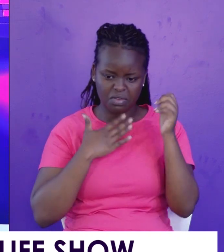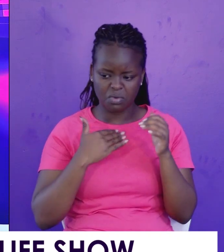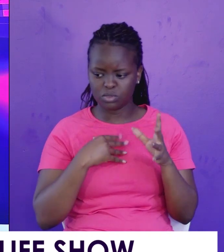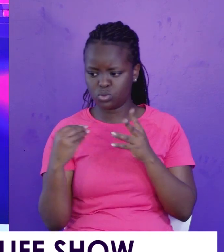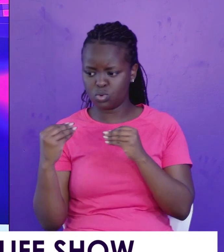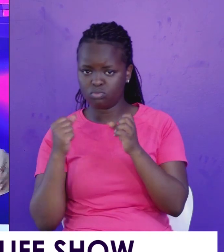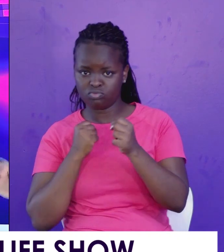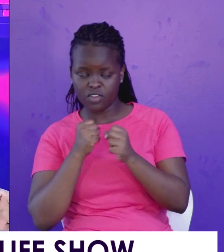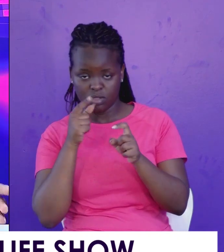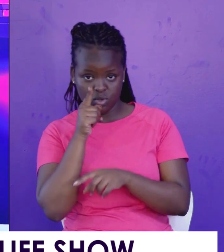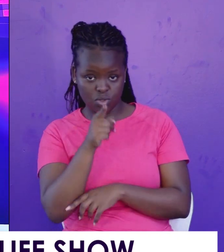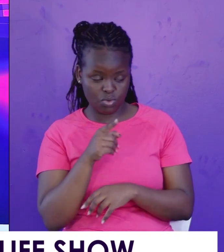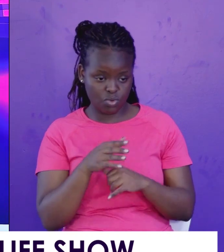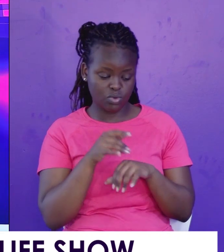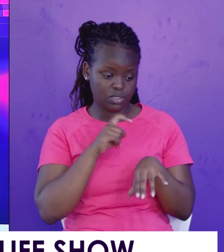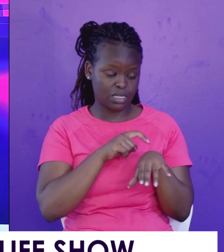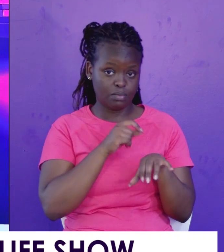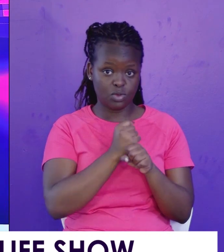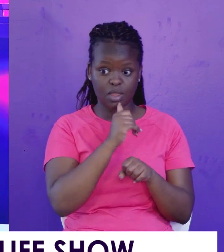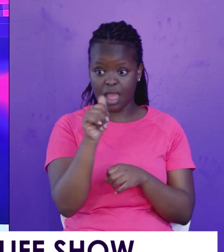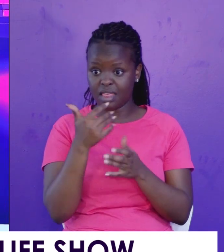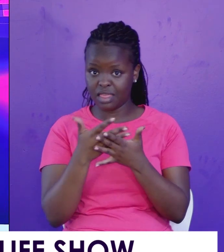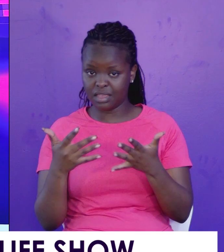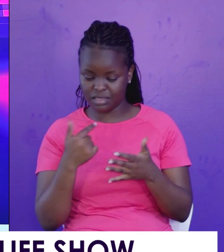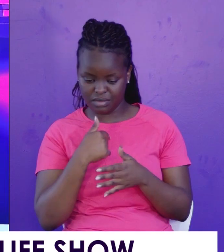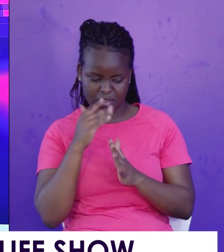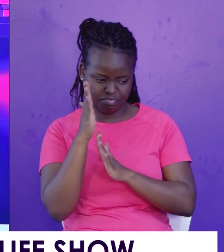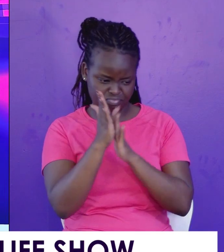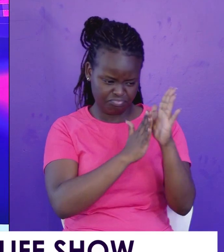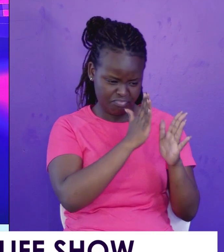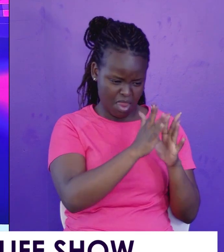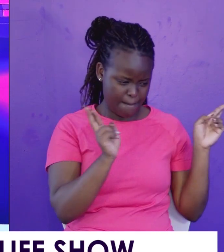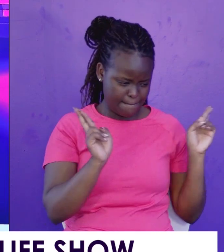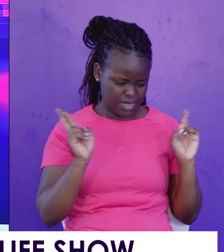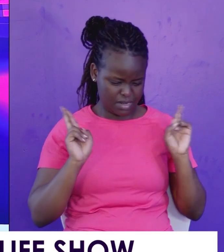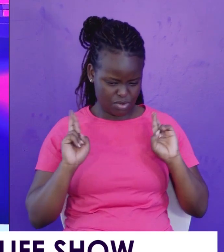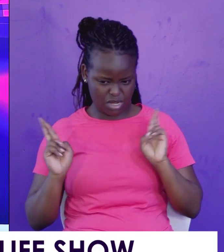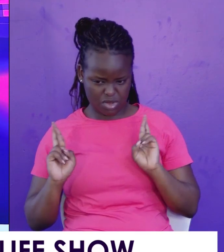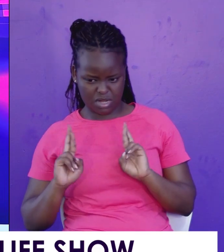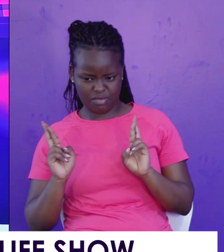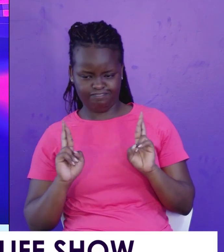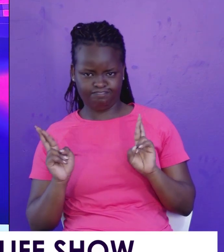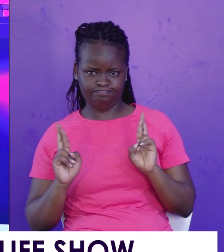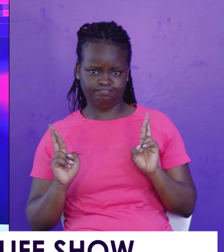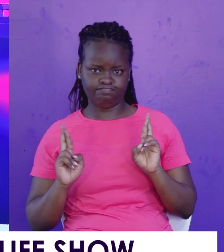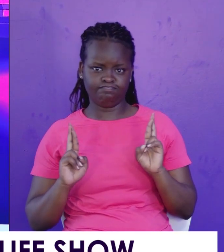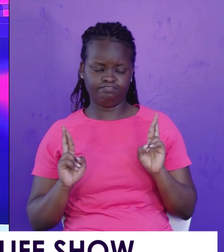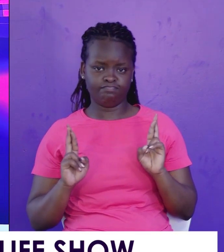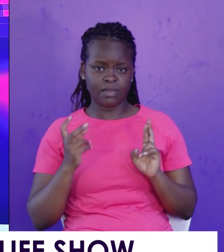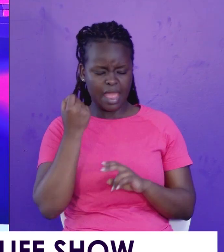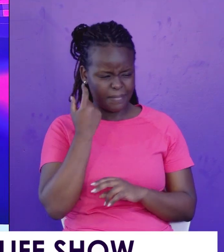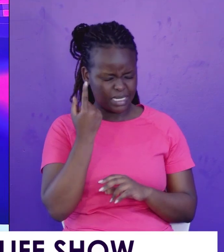with you, John. While you are doing your other things, me, I'm already preparing for a fight with you. I'm taking my time, I'm understanding you,